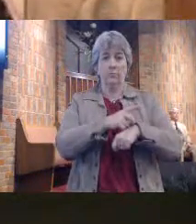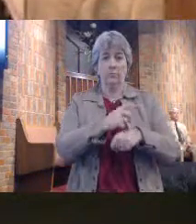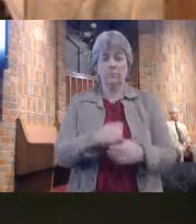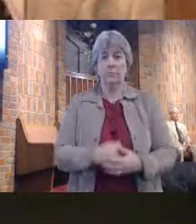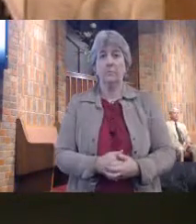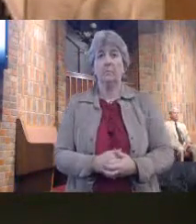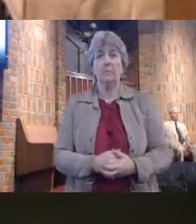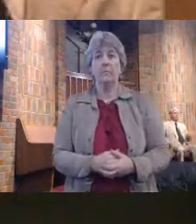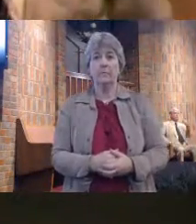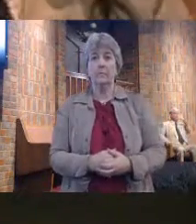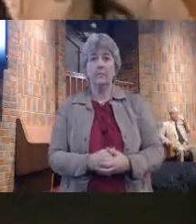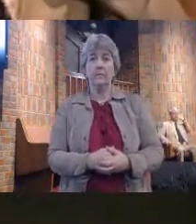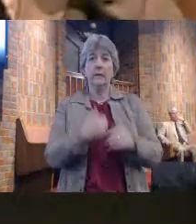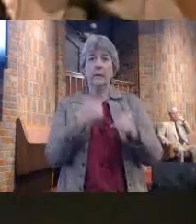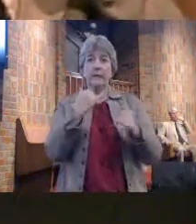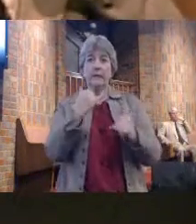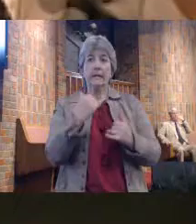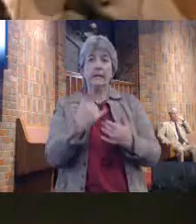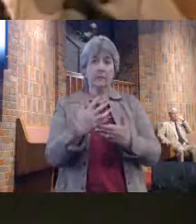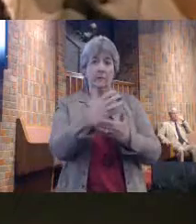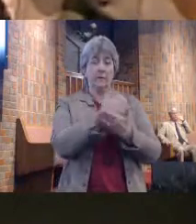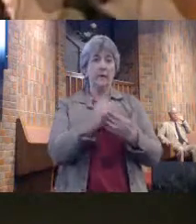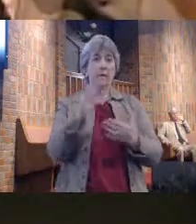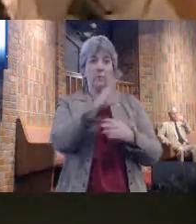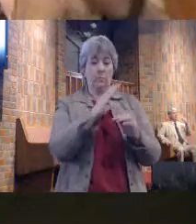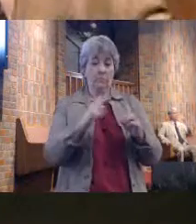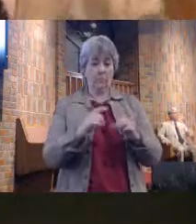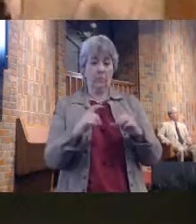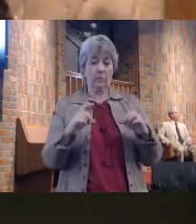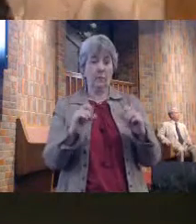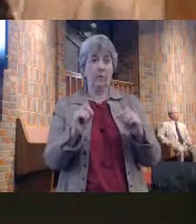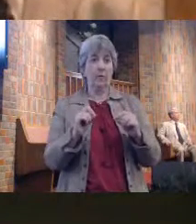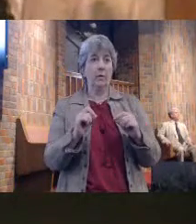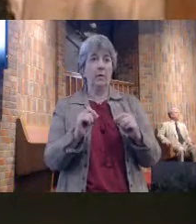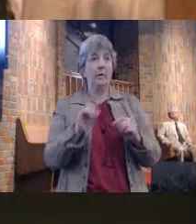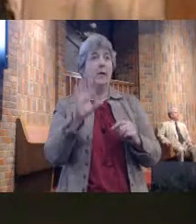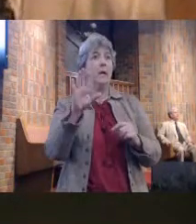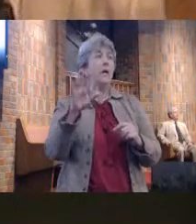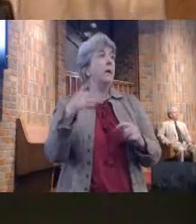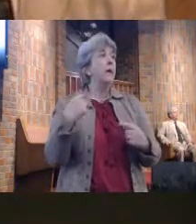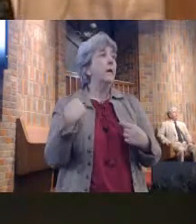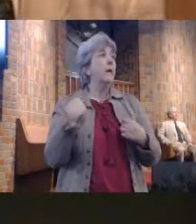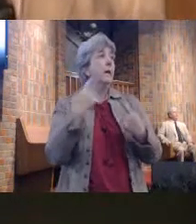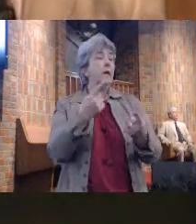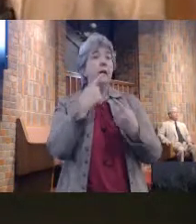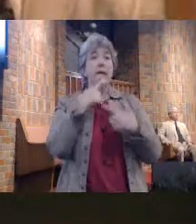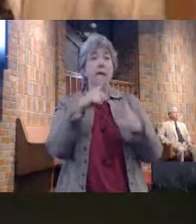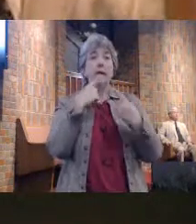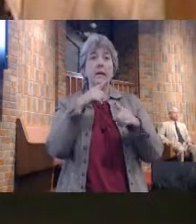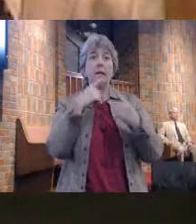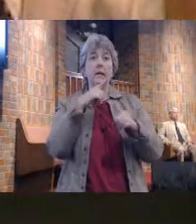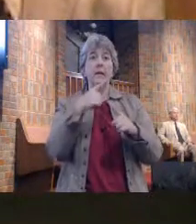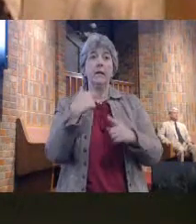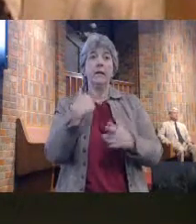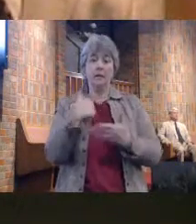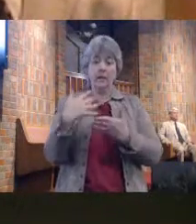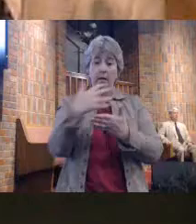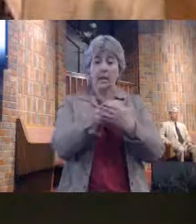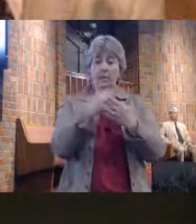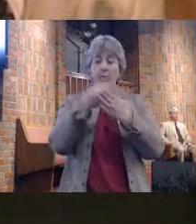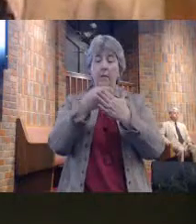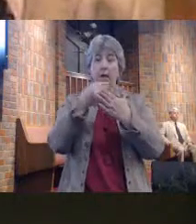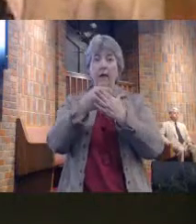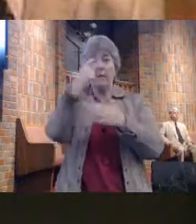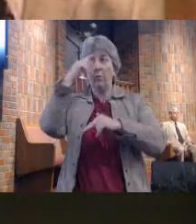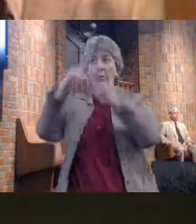Ushers, if you'll pick up the visitor's cards, please. I've been announcing that we're already collecting money for the house bills during the mission